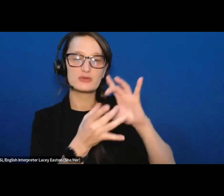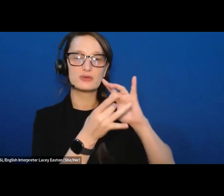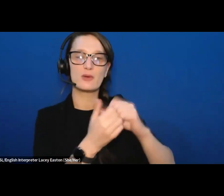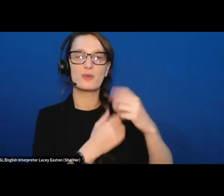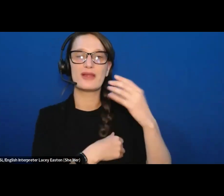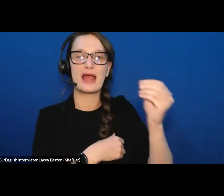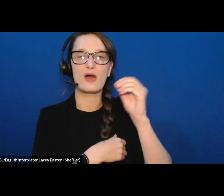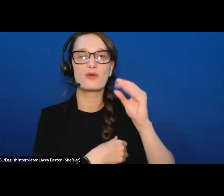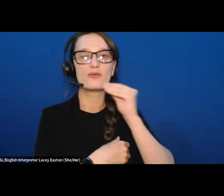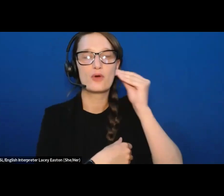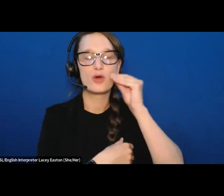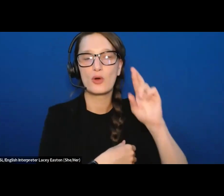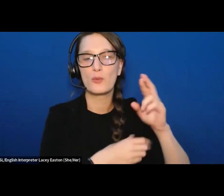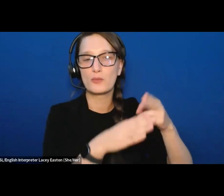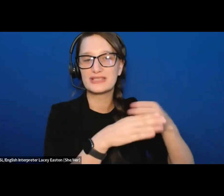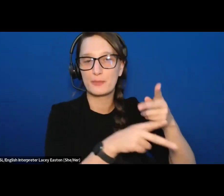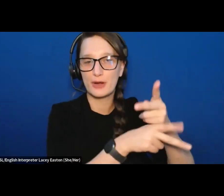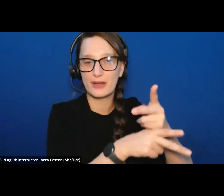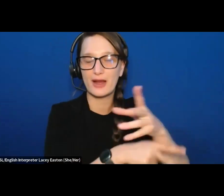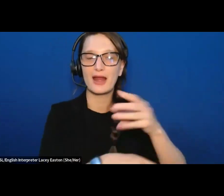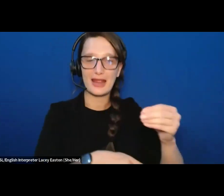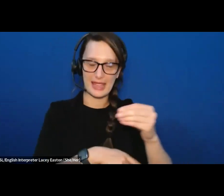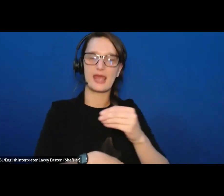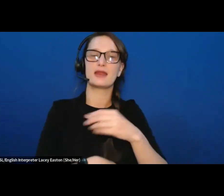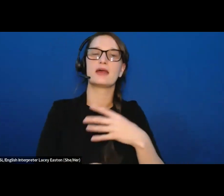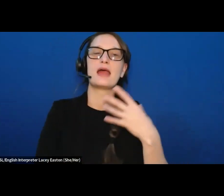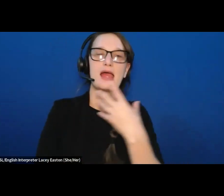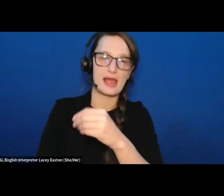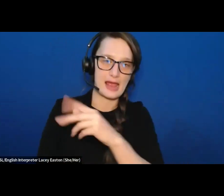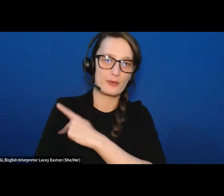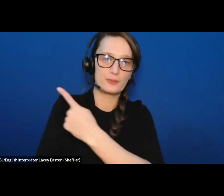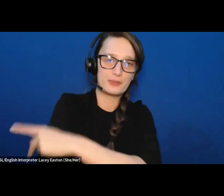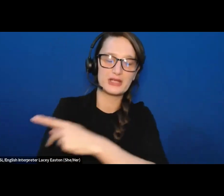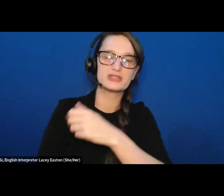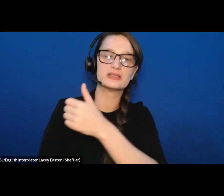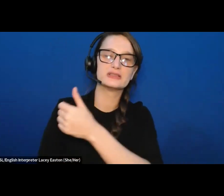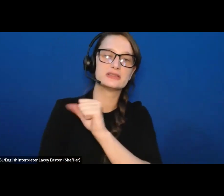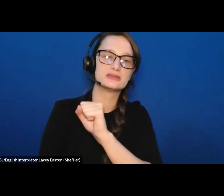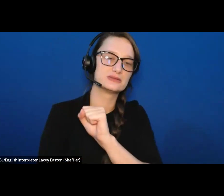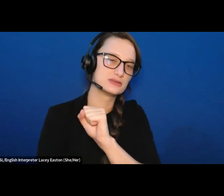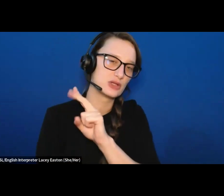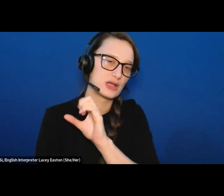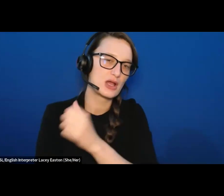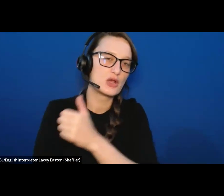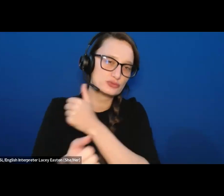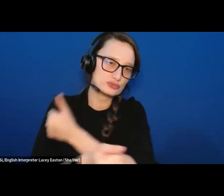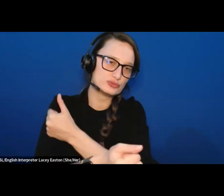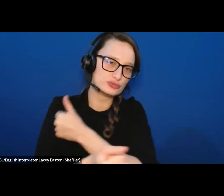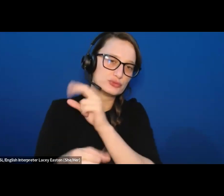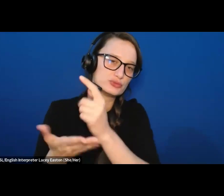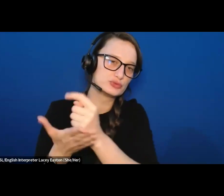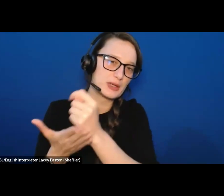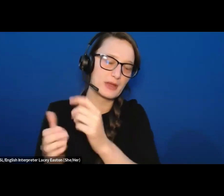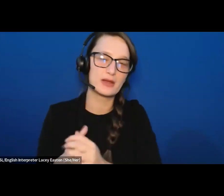and outpatient substance use treatment. We'll discuss that. I don't know if Eric Champa's on today, but if he is, maybe he and I both can give an update on